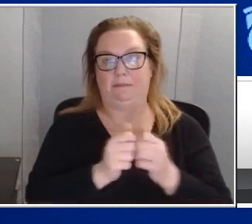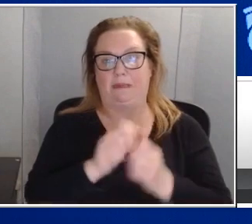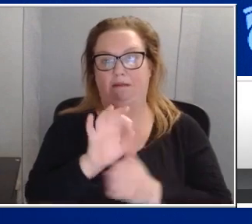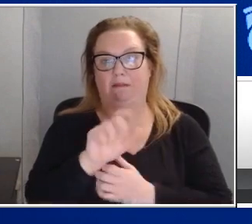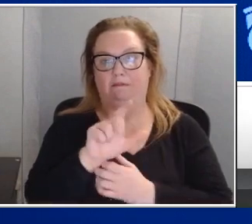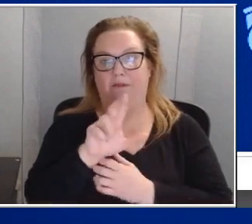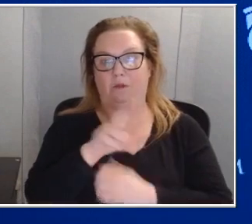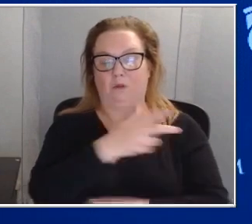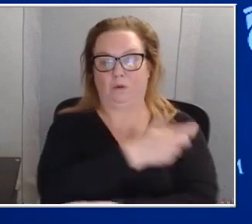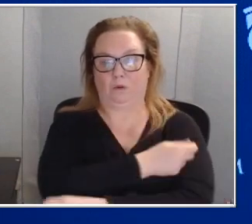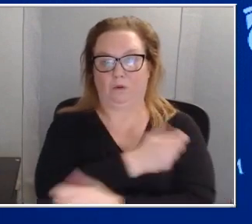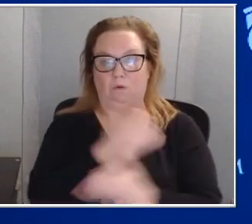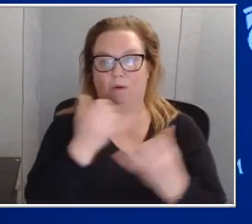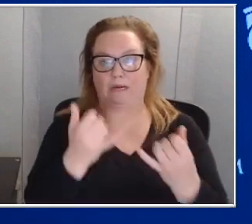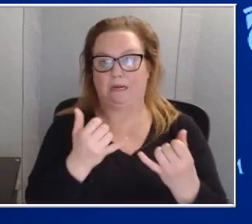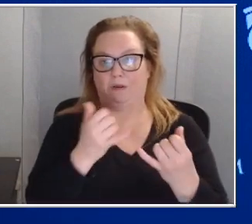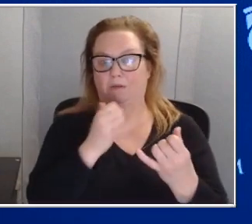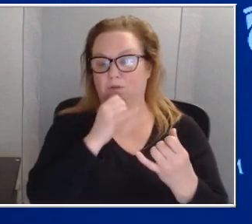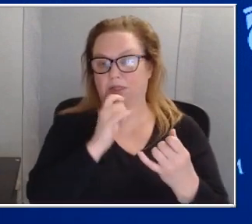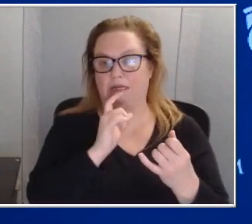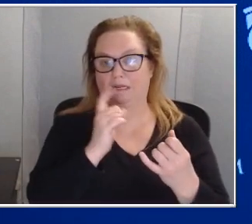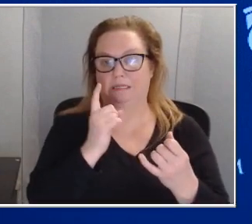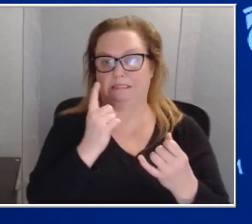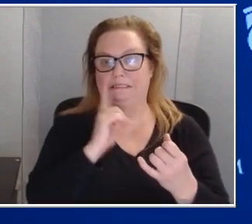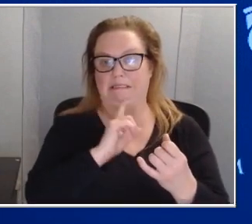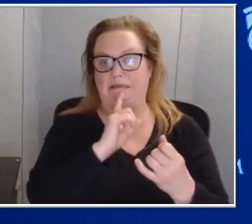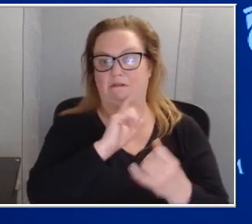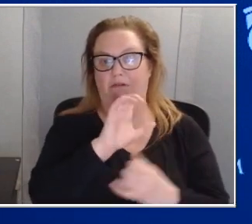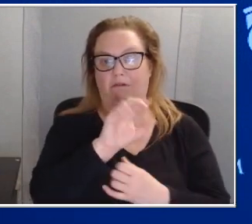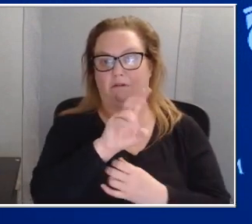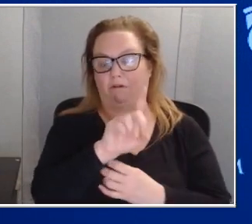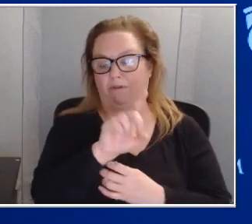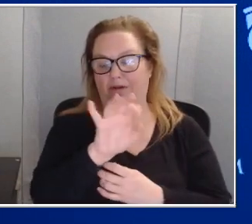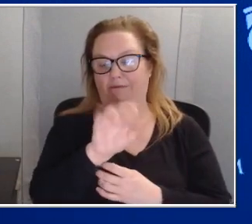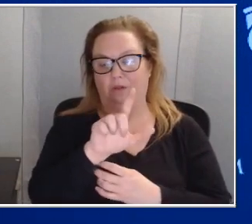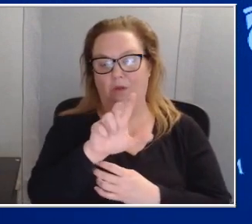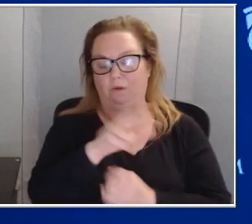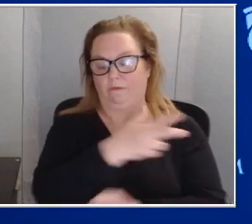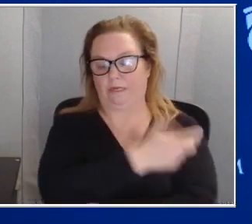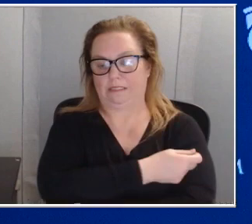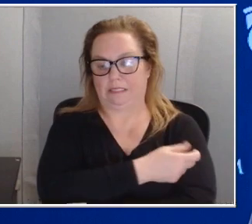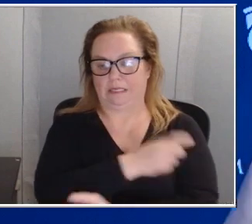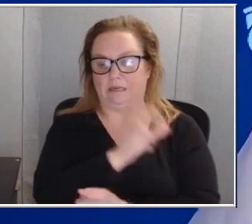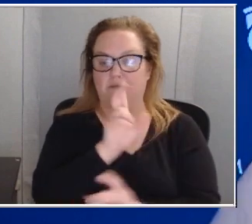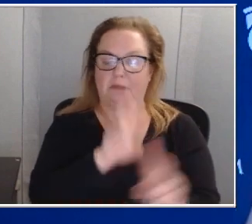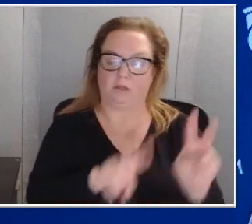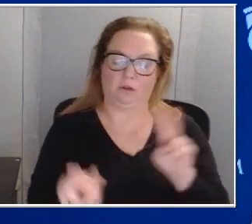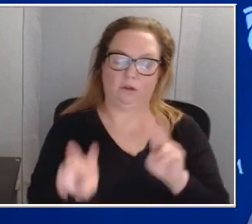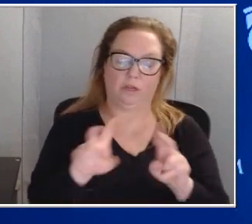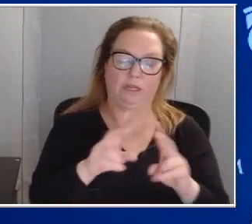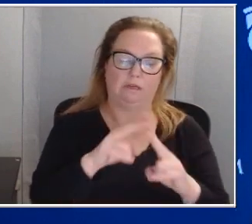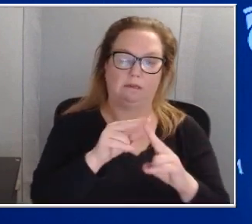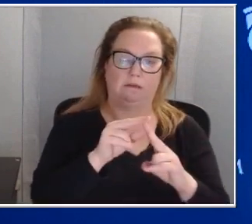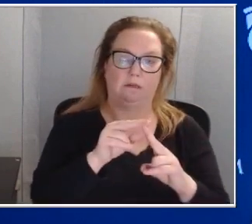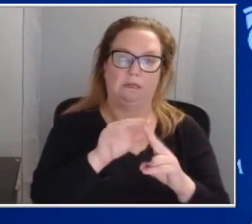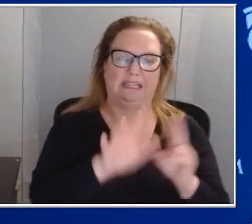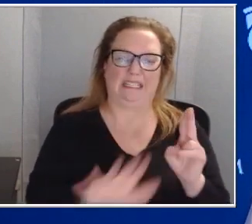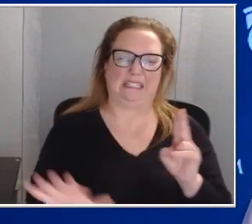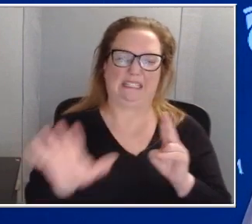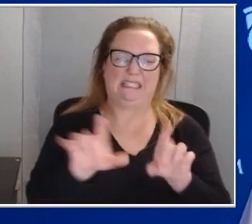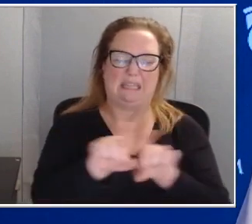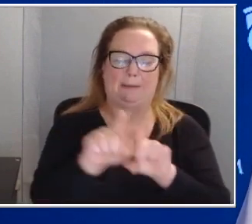As of right now, there is not a single influenza COVID-19 vaccine, but they are looking to couple them around the same time